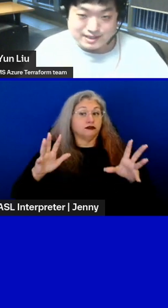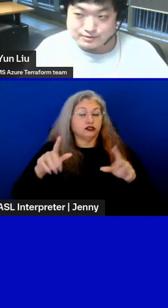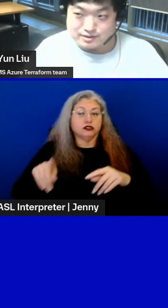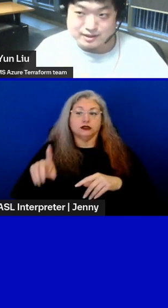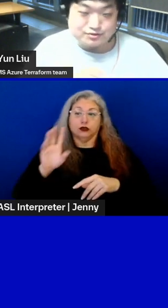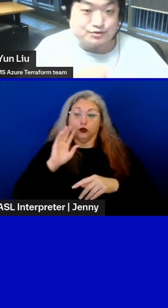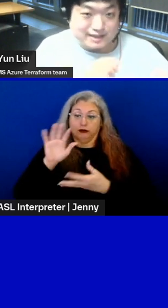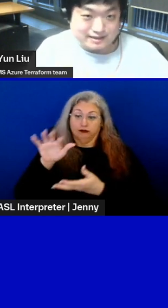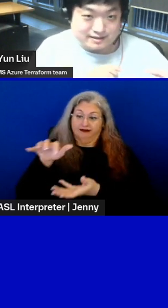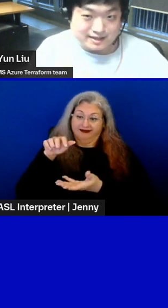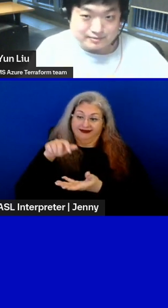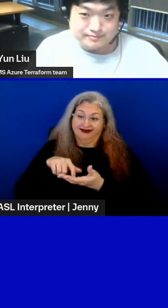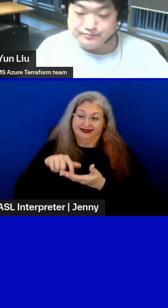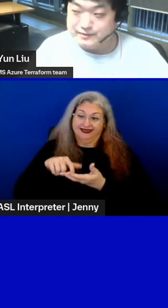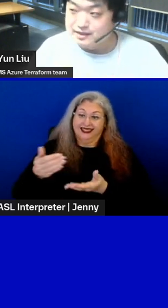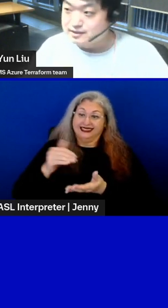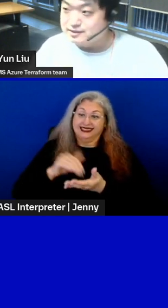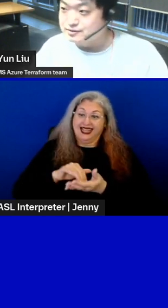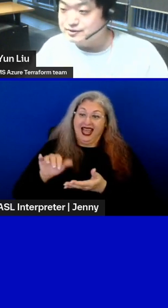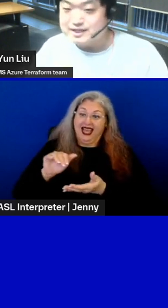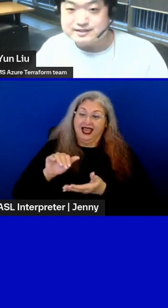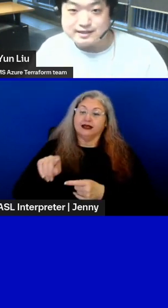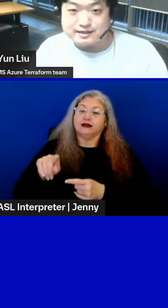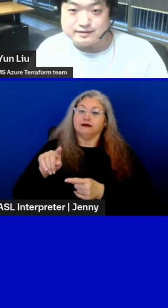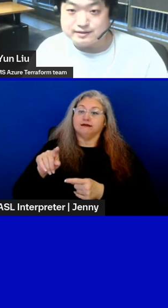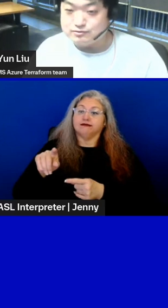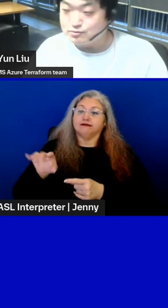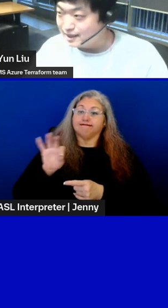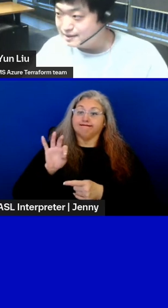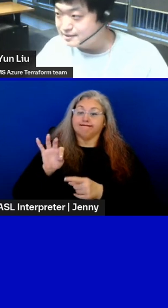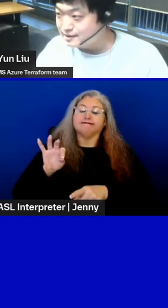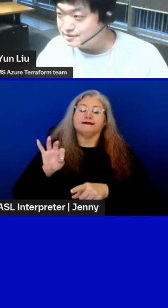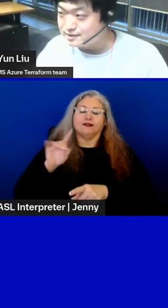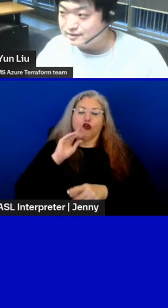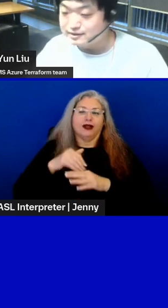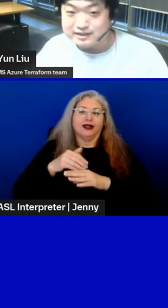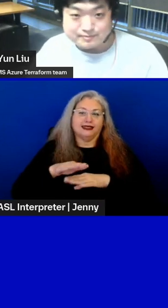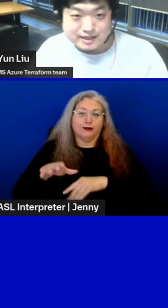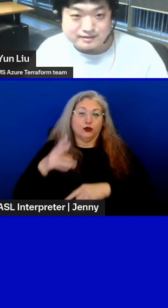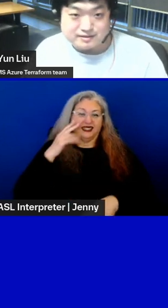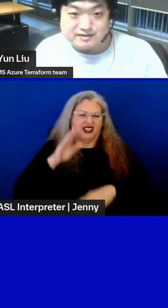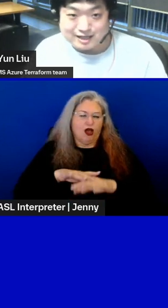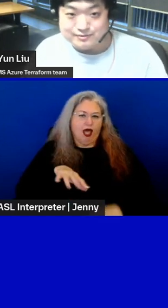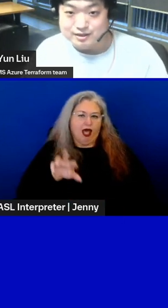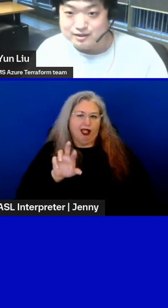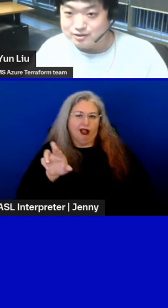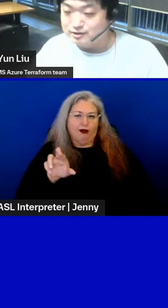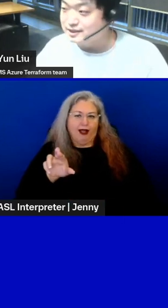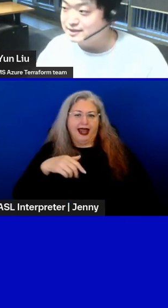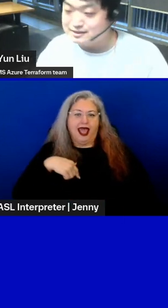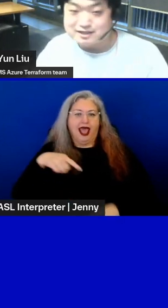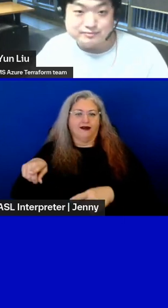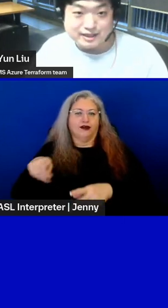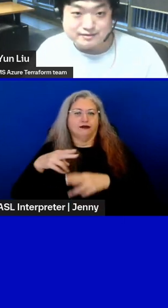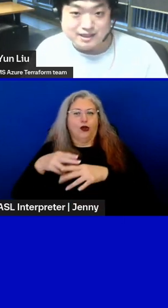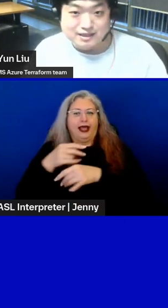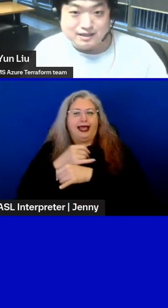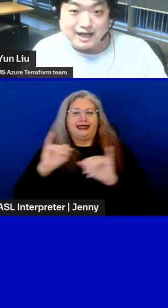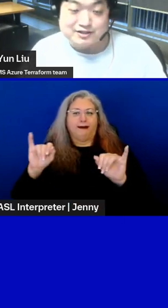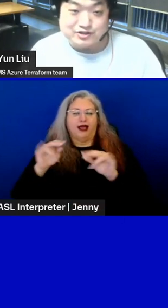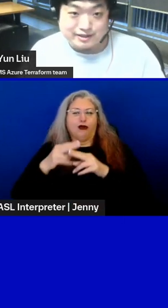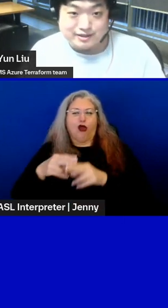reselect results into the next step. So you can see in the right, there's an independent step called index